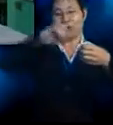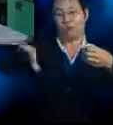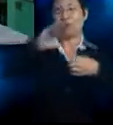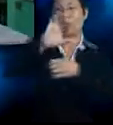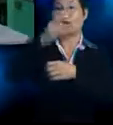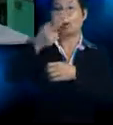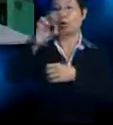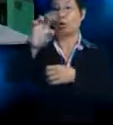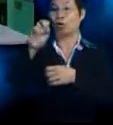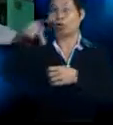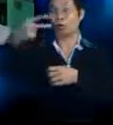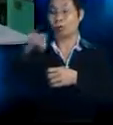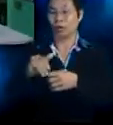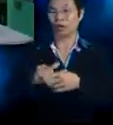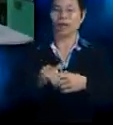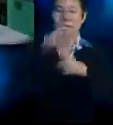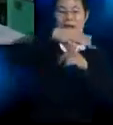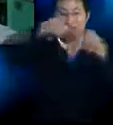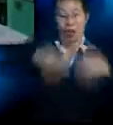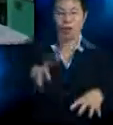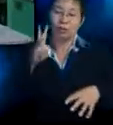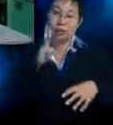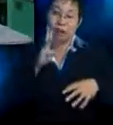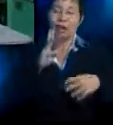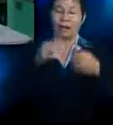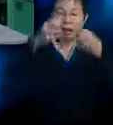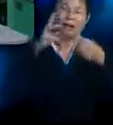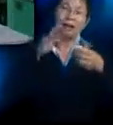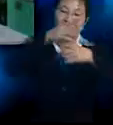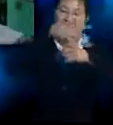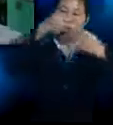When the leaf has lost its color, place the leaf in water.